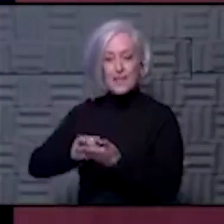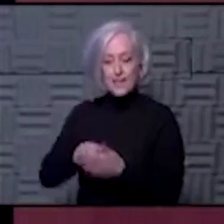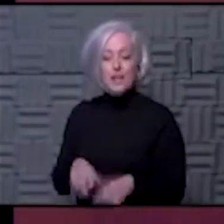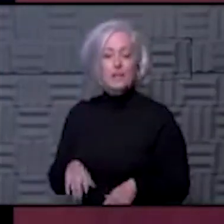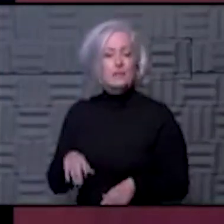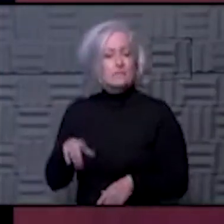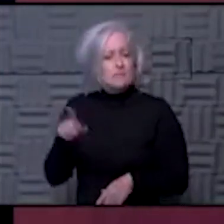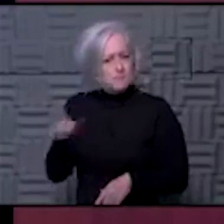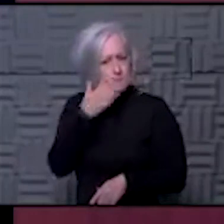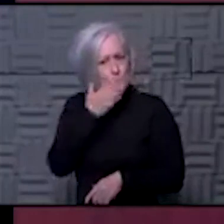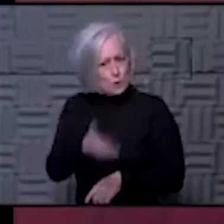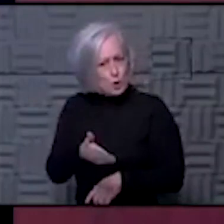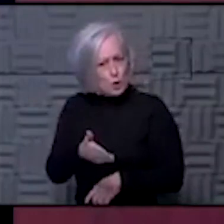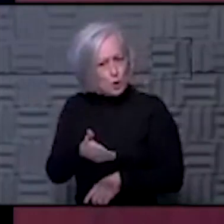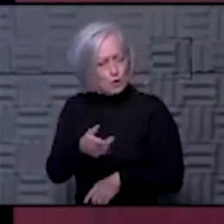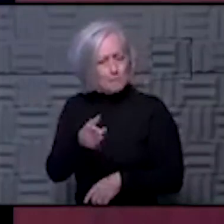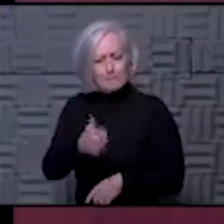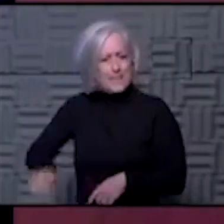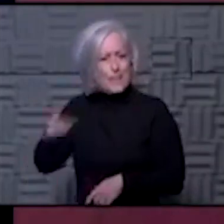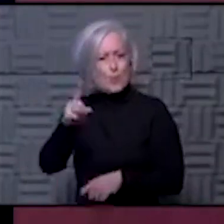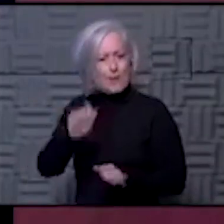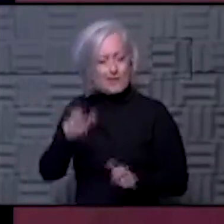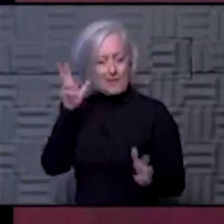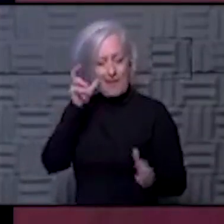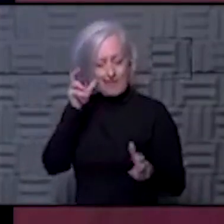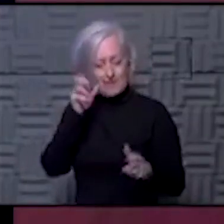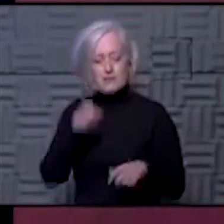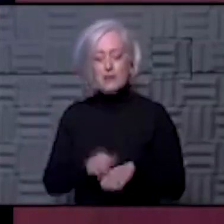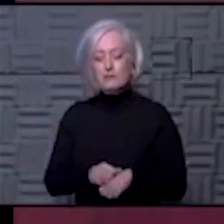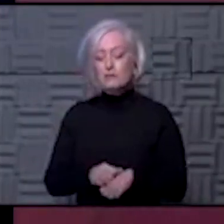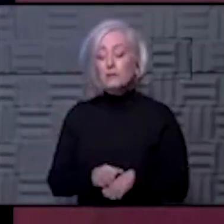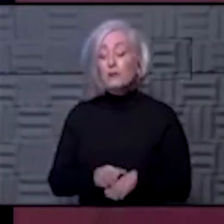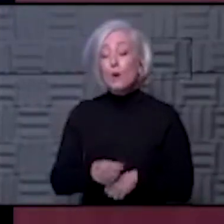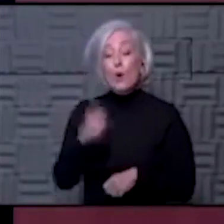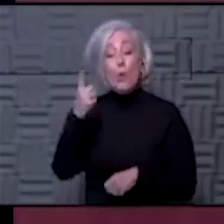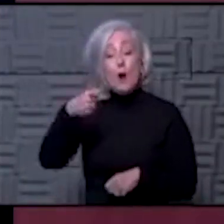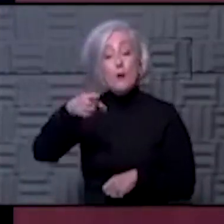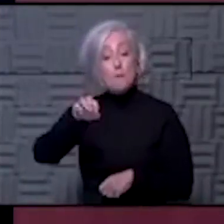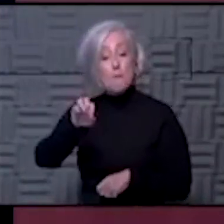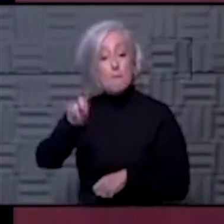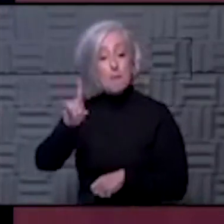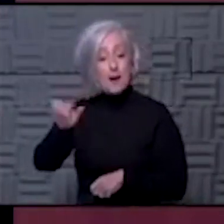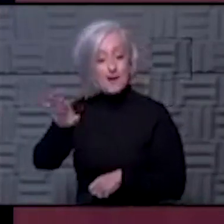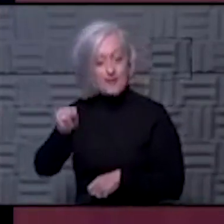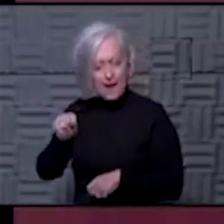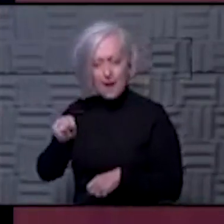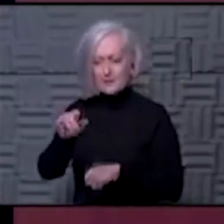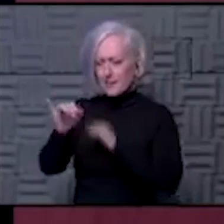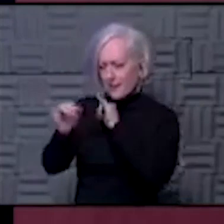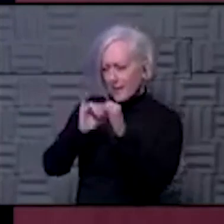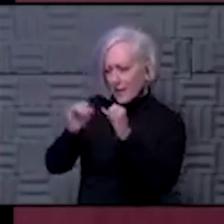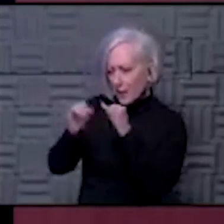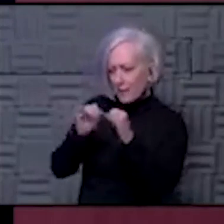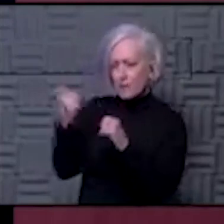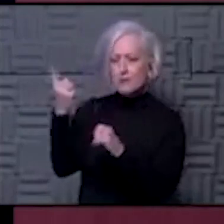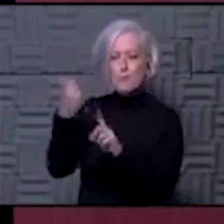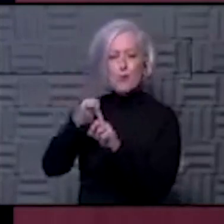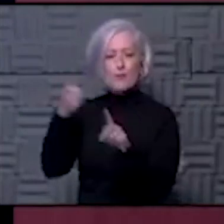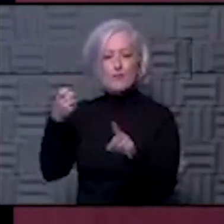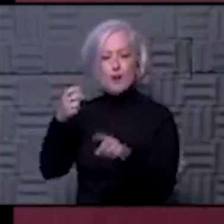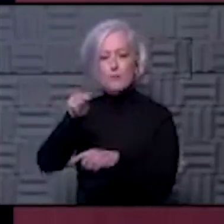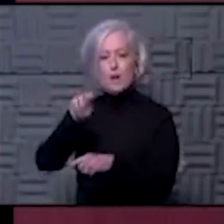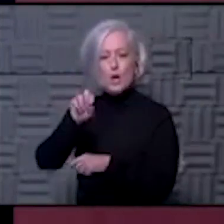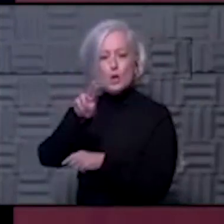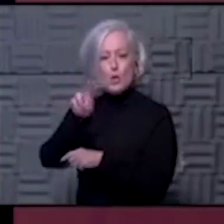are really good, and anybody can listen to this. And there's one right now. They interviewed an infection control person from Norway in there,